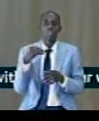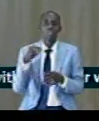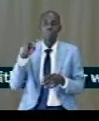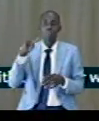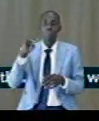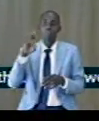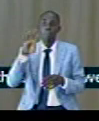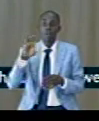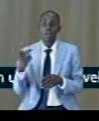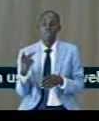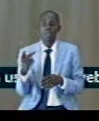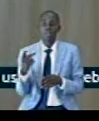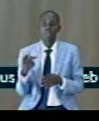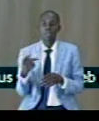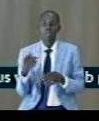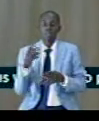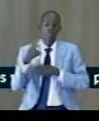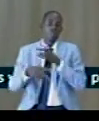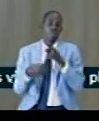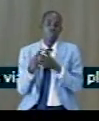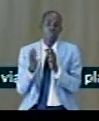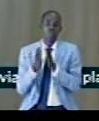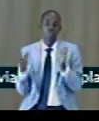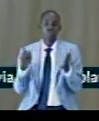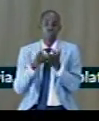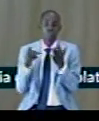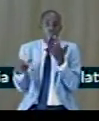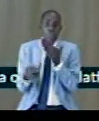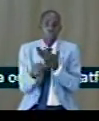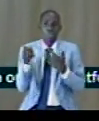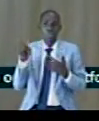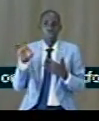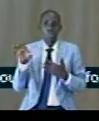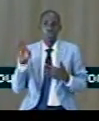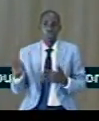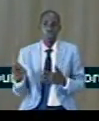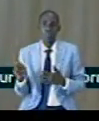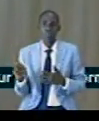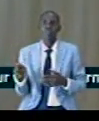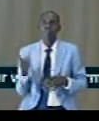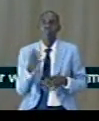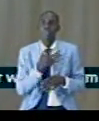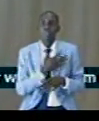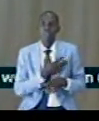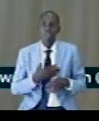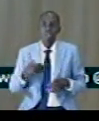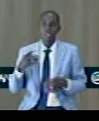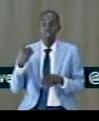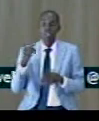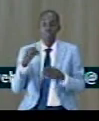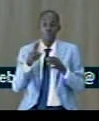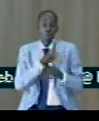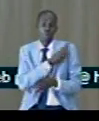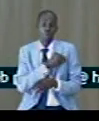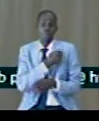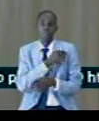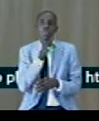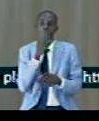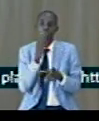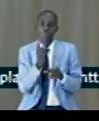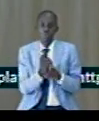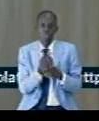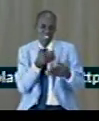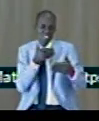of this global crusade. And the hospital I was admitted was just opposite our location.